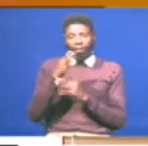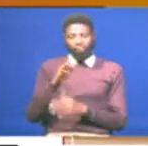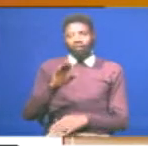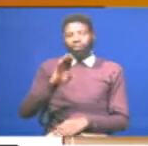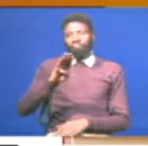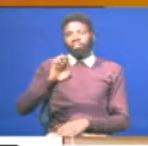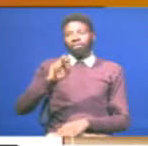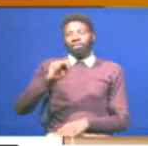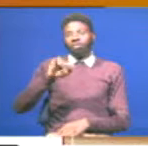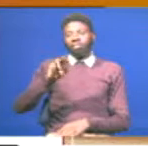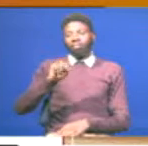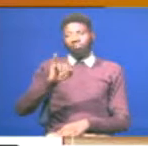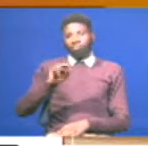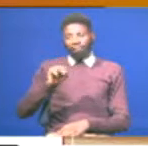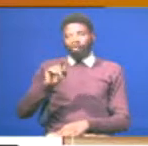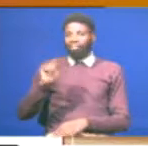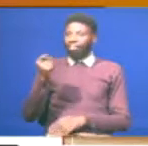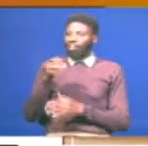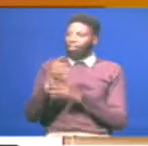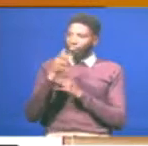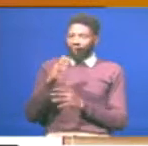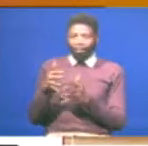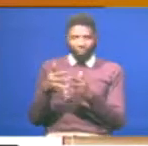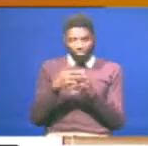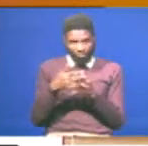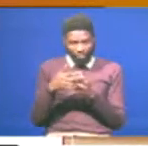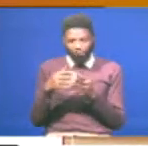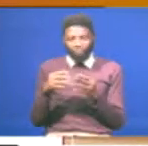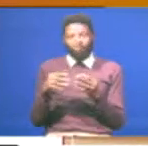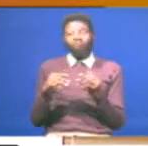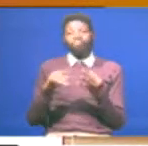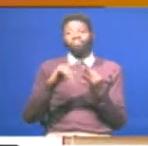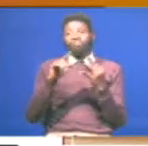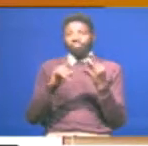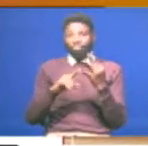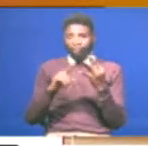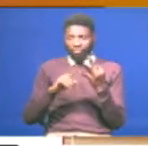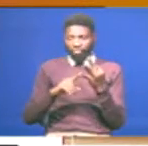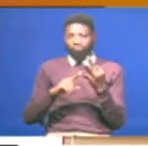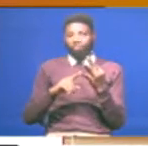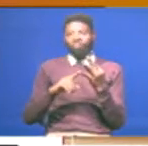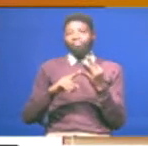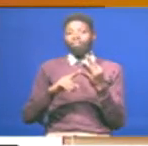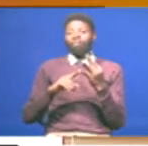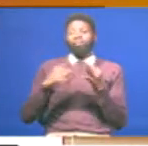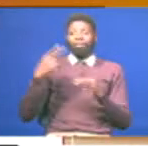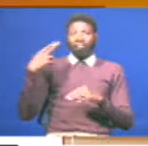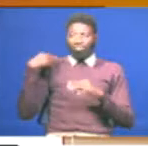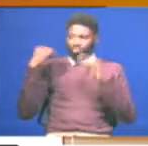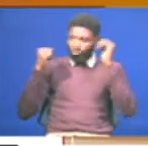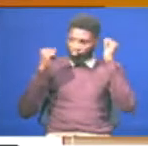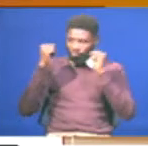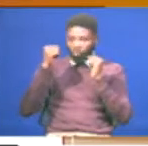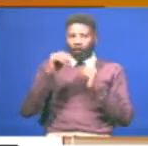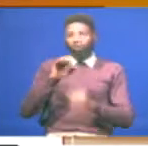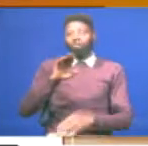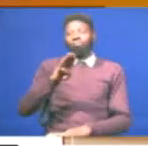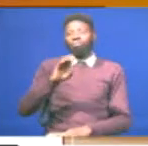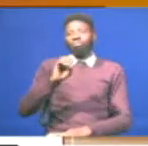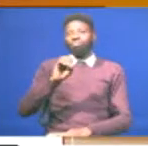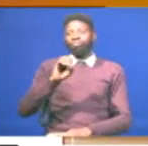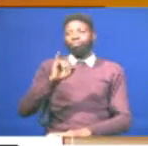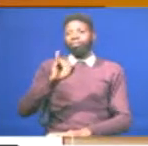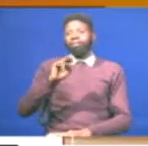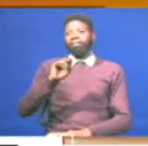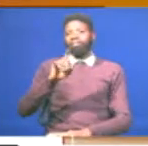Kenya's ambassador in the U.S. at the time. Right. And Brigadier Wilson Boynett then was the head of what today